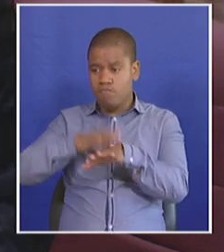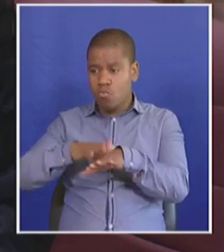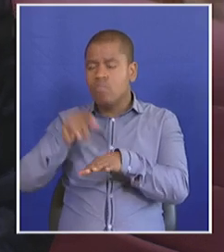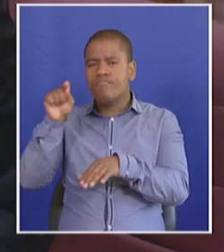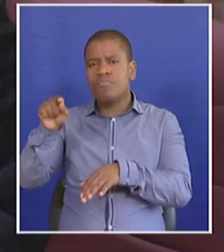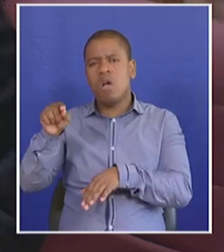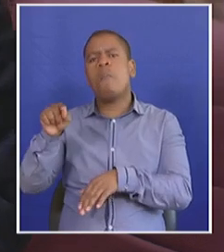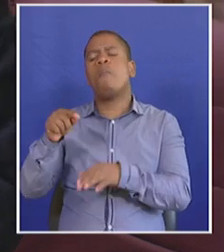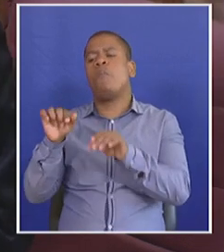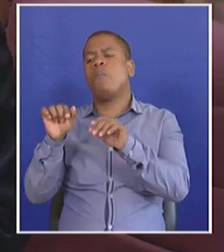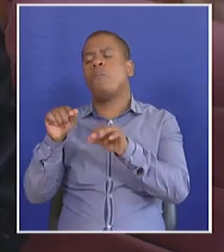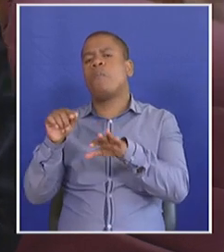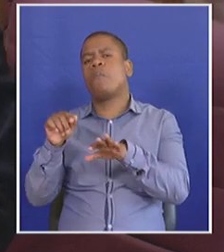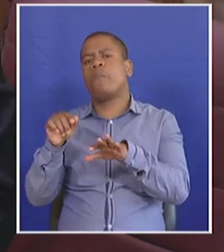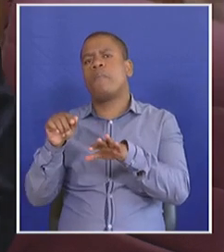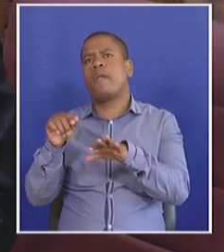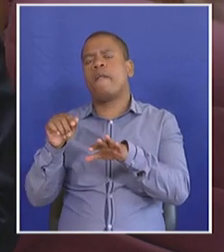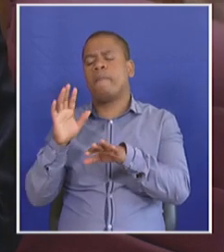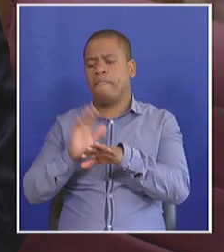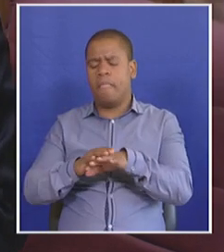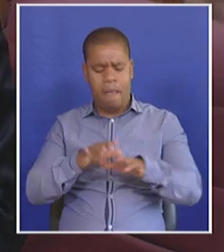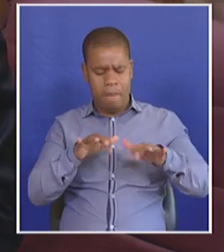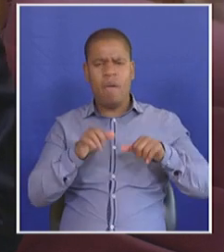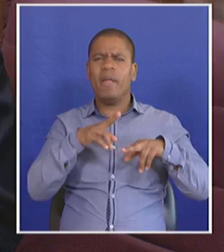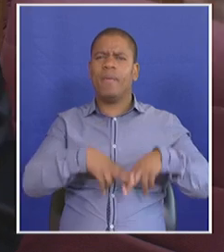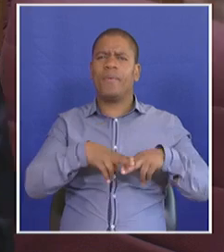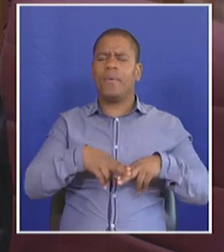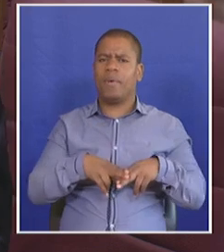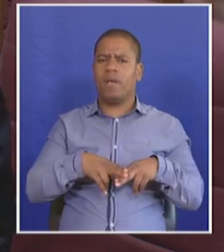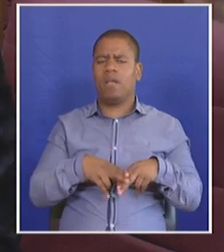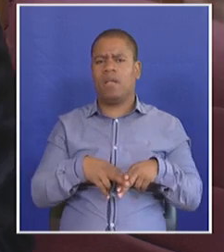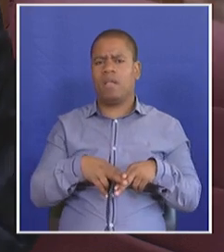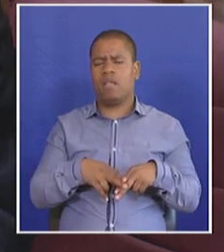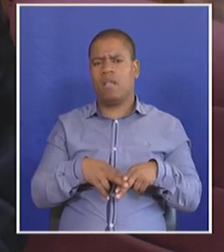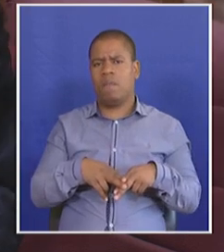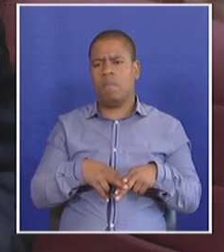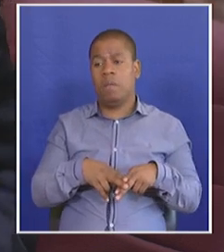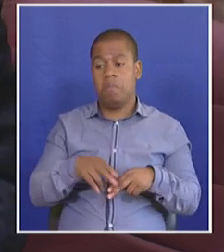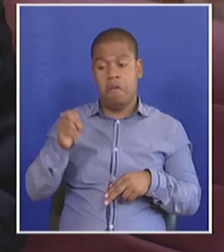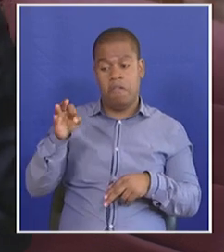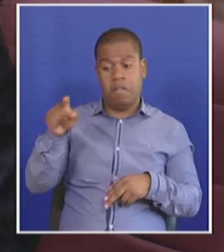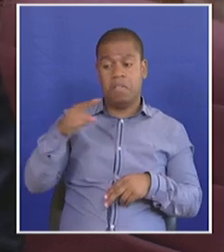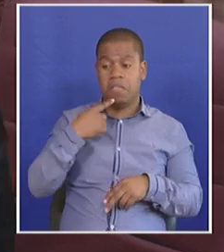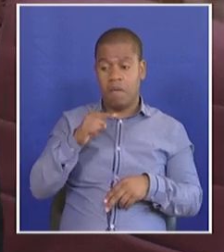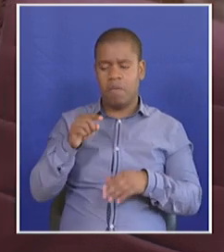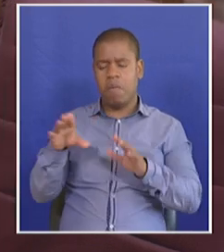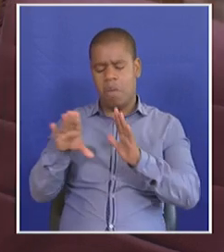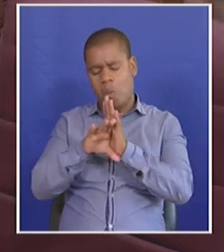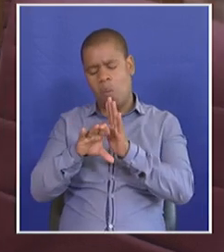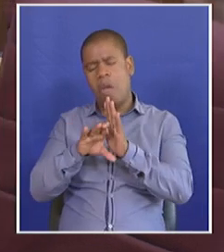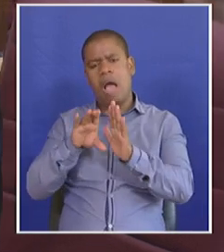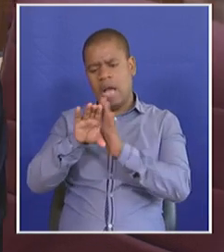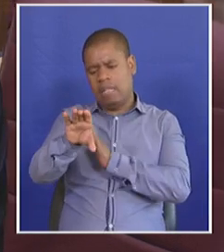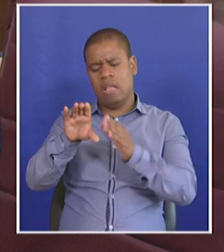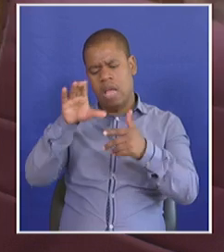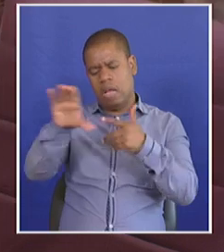different schedules. That's up to Parliament to determine whether something needs to be recategorized or not. It's up to